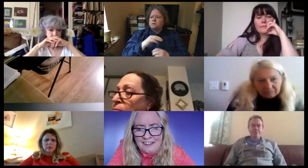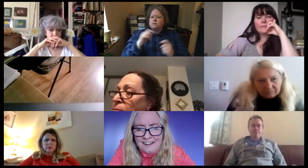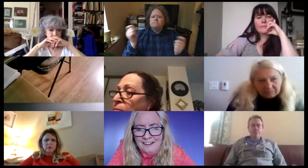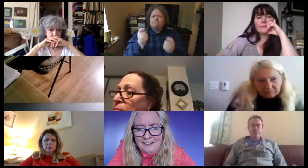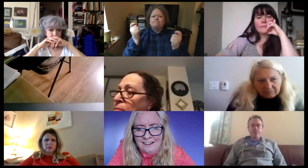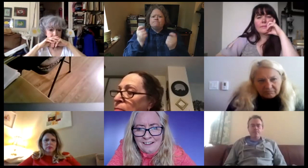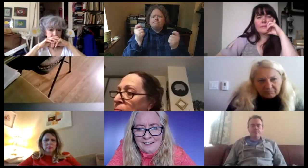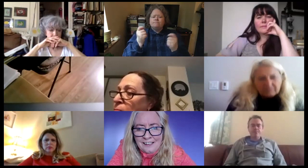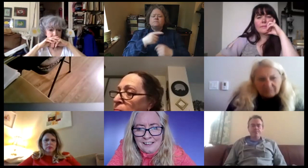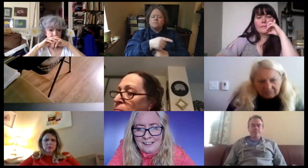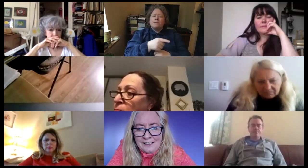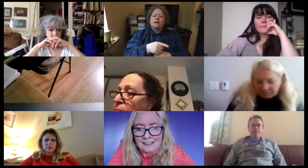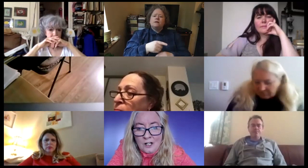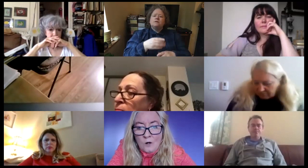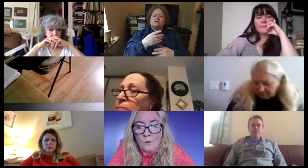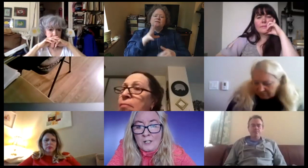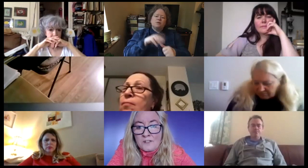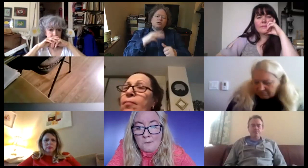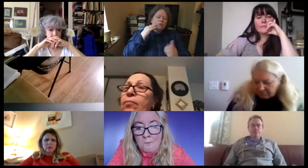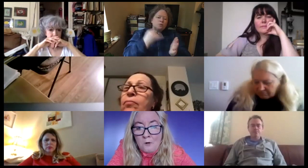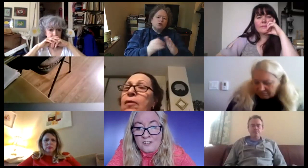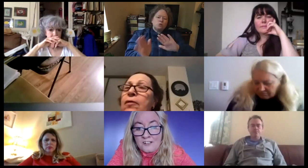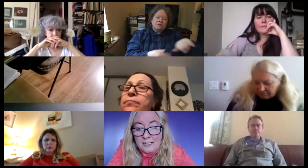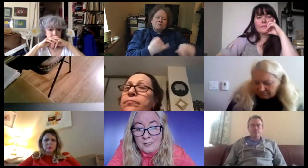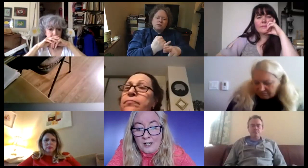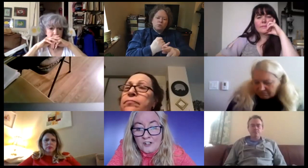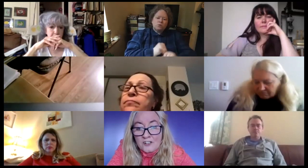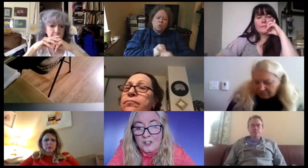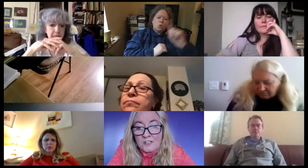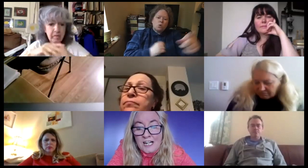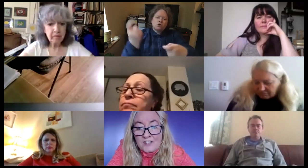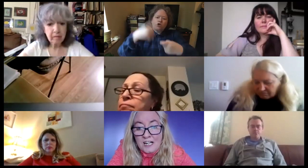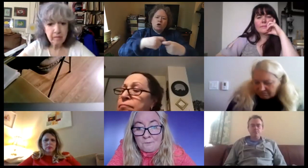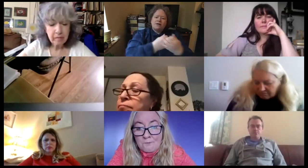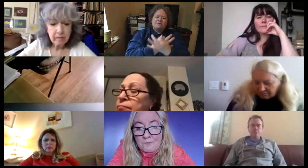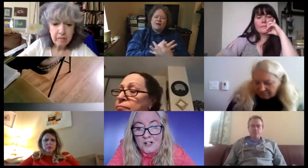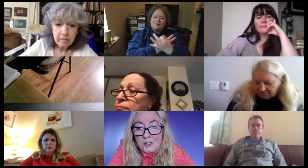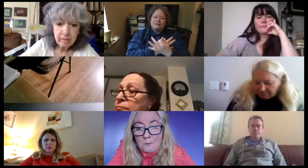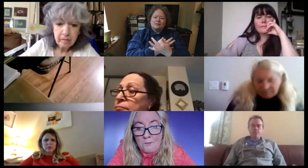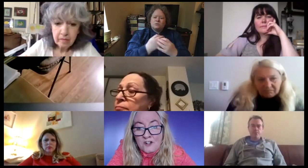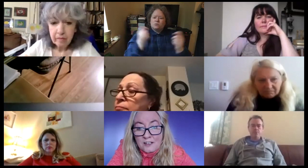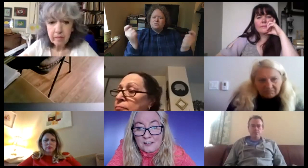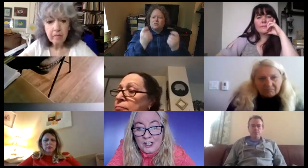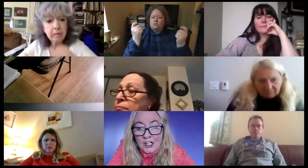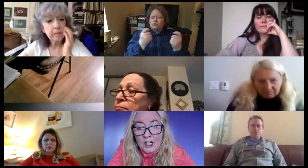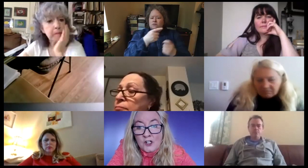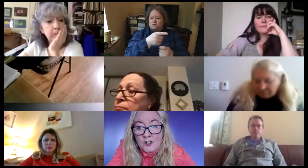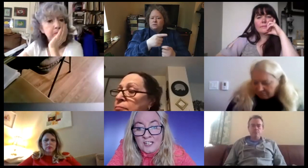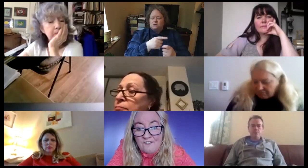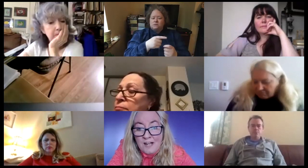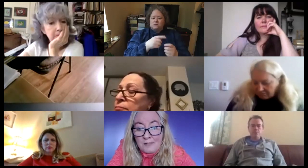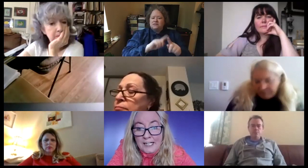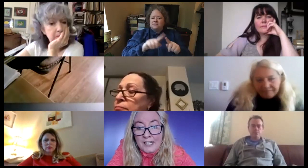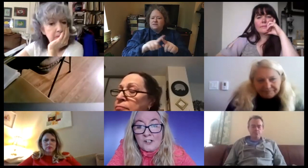Pescash, I think, where there was important celebrations. You would have to have special permission to